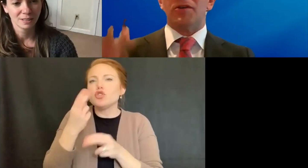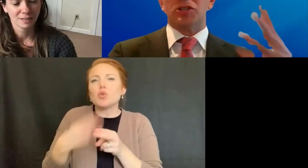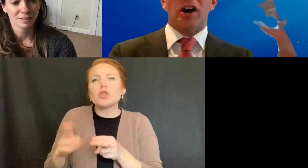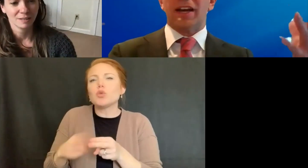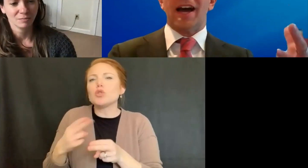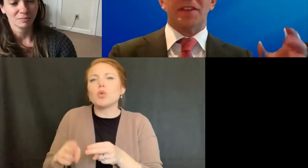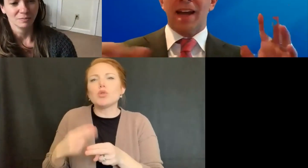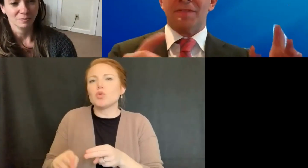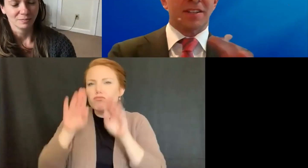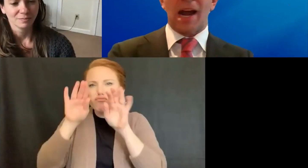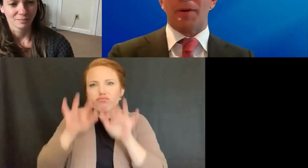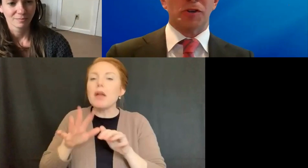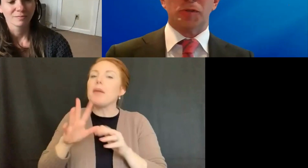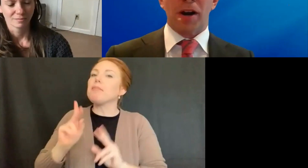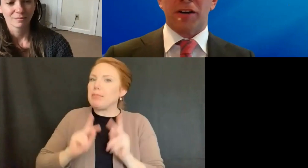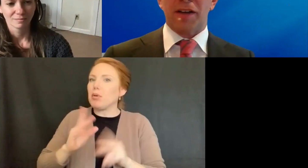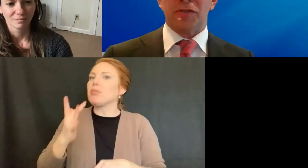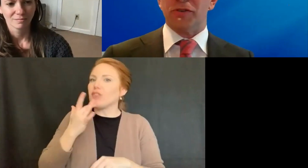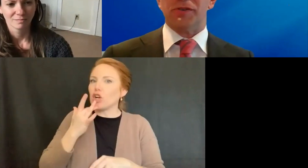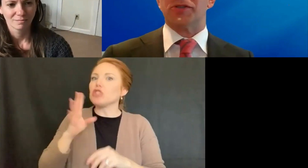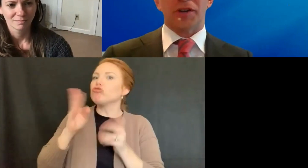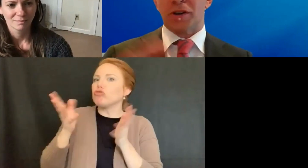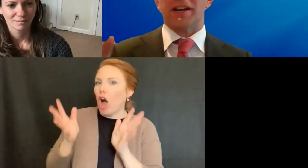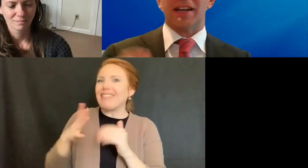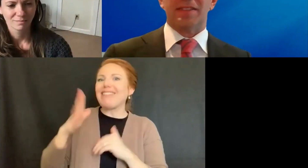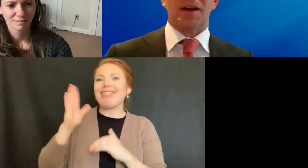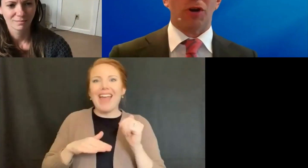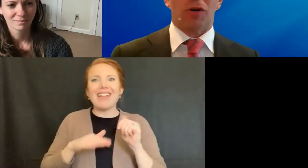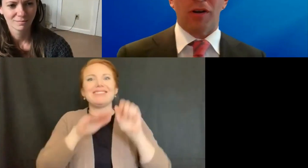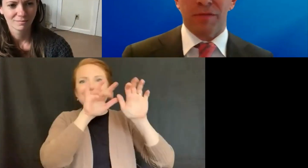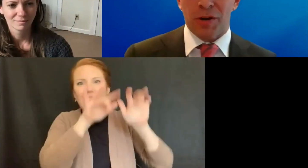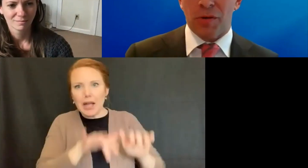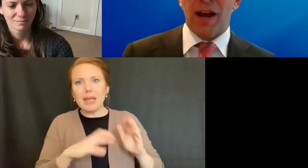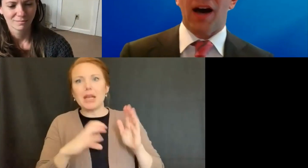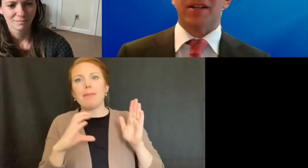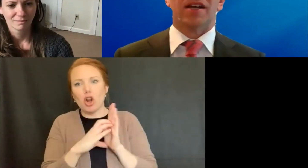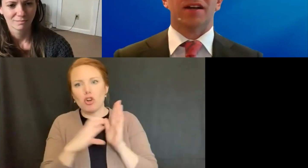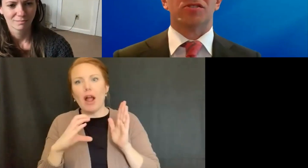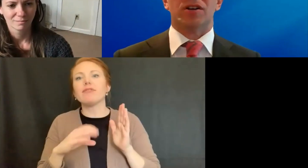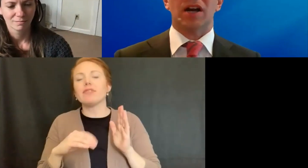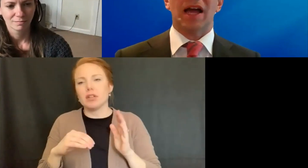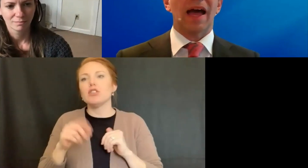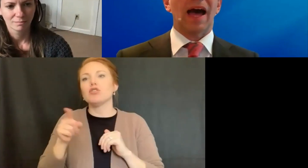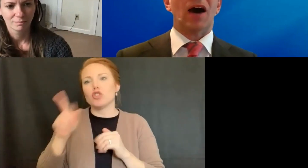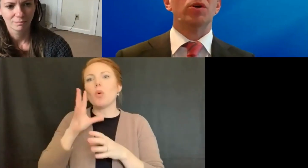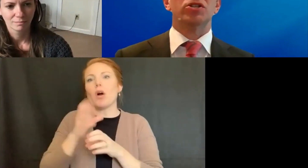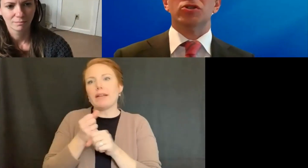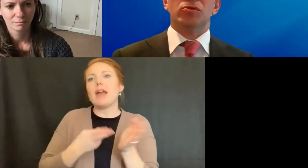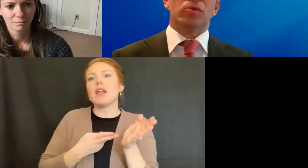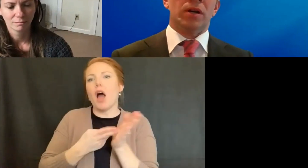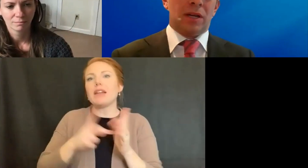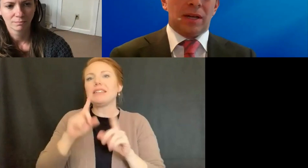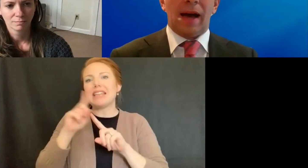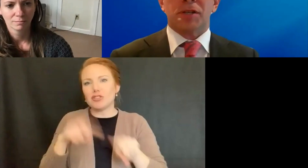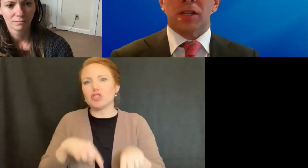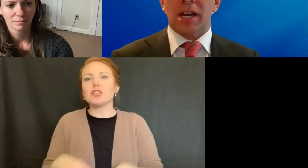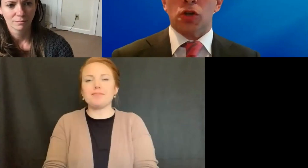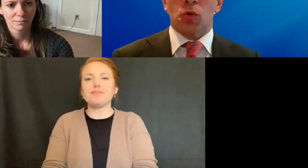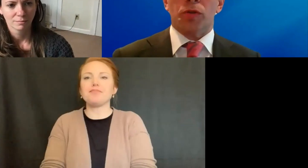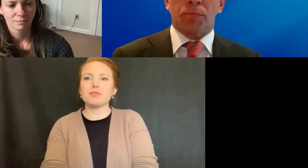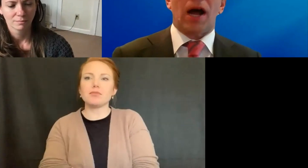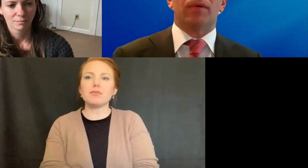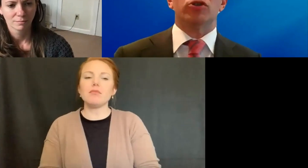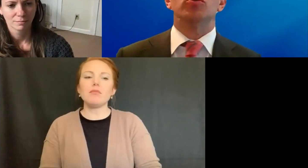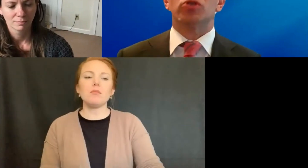People would rather talk it out than have to type a huge paragraph to you. So you're going to get that real, that honest answer. How would you